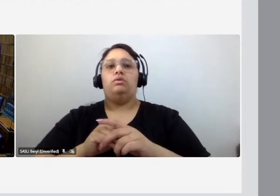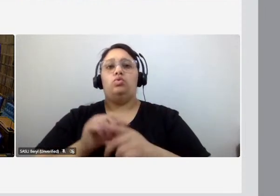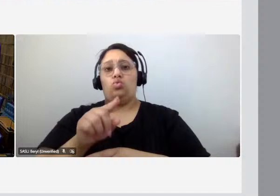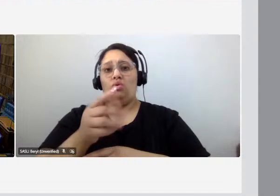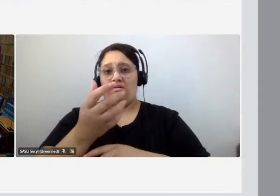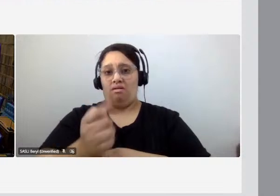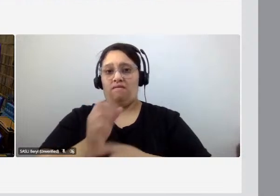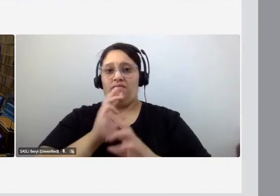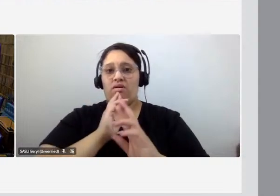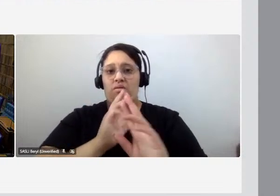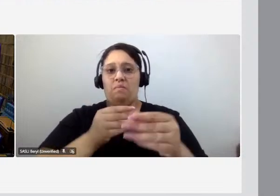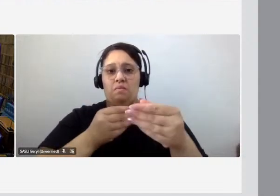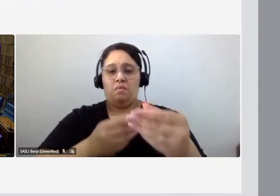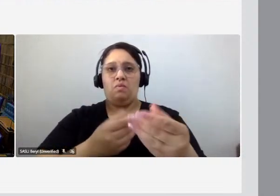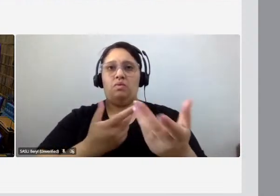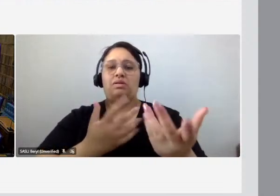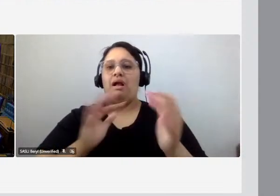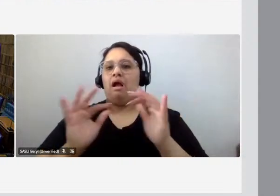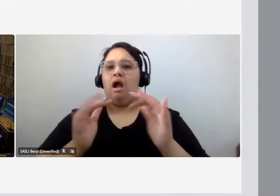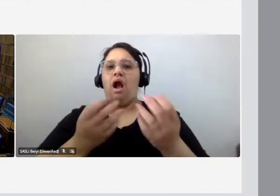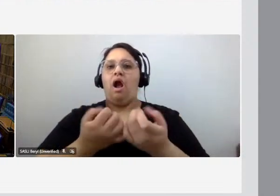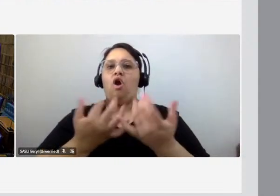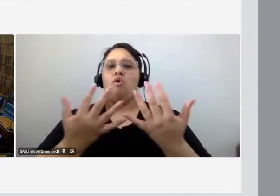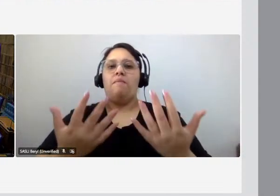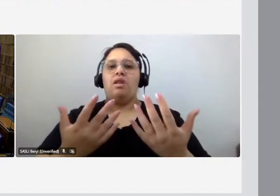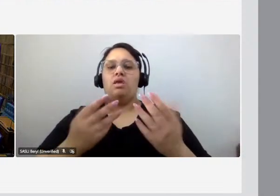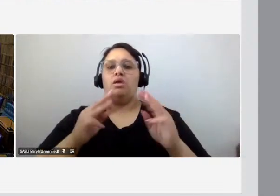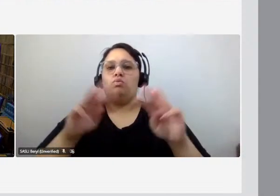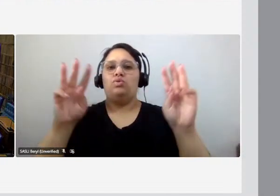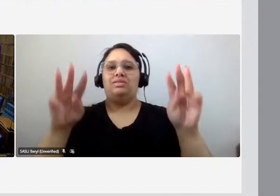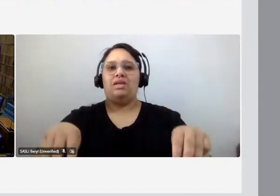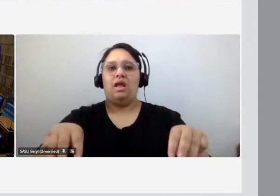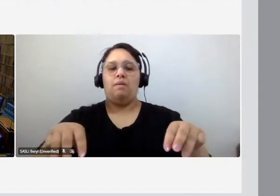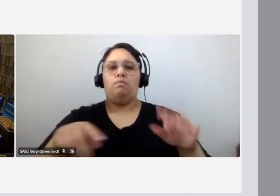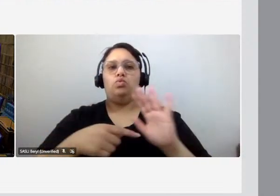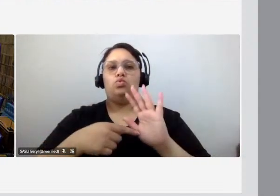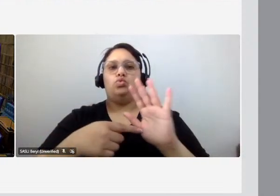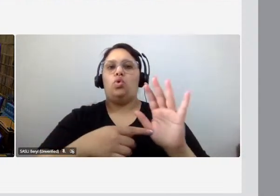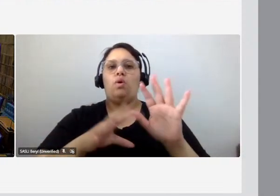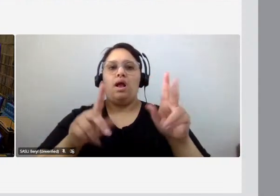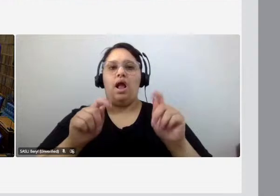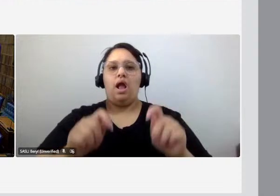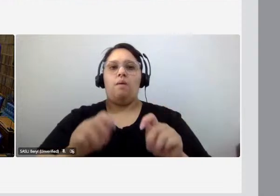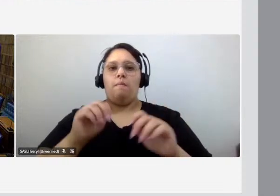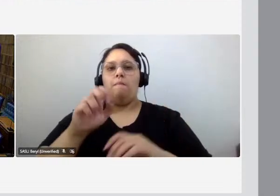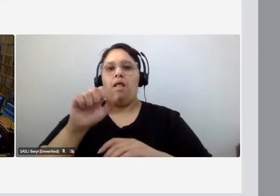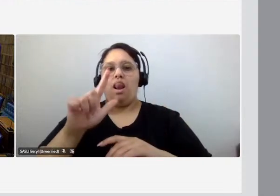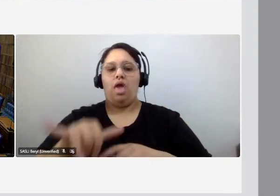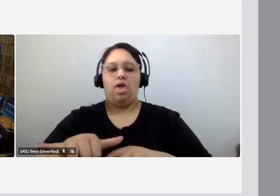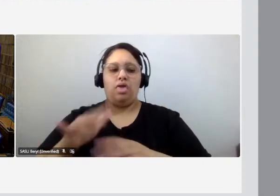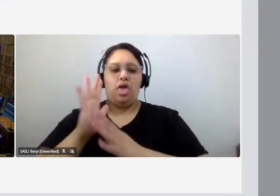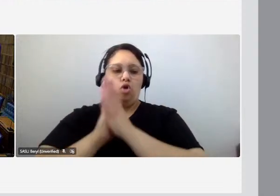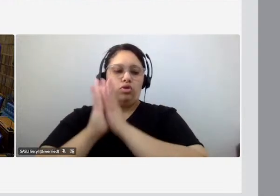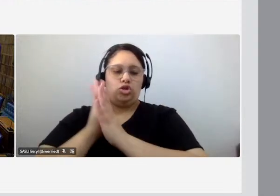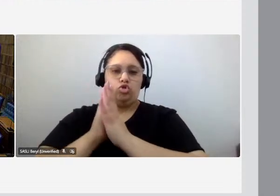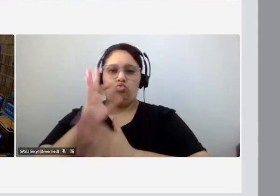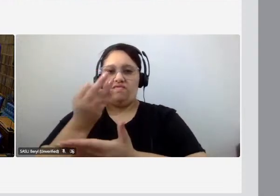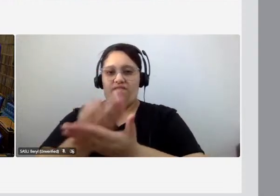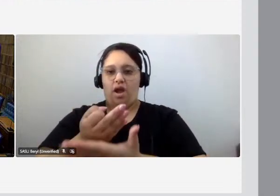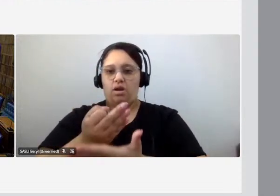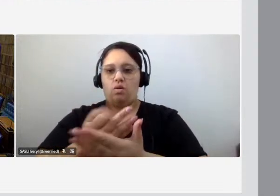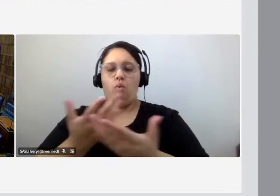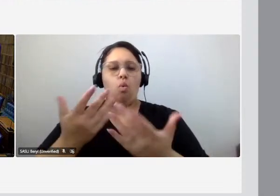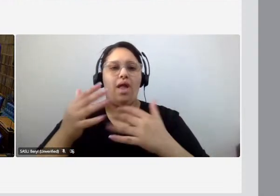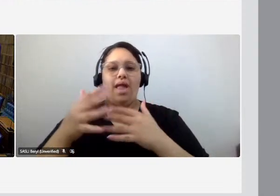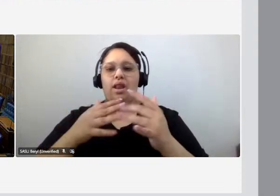have a report as to how many museums that showcases the Cape Malay heritage are you funding, or if any